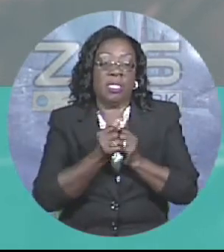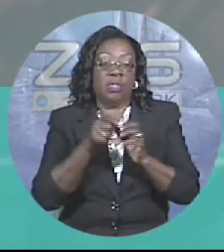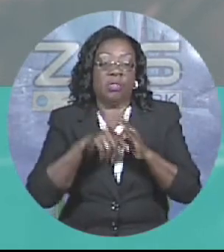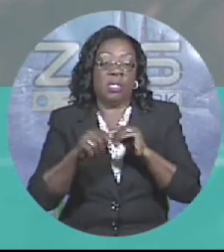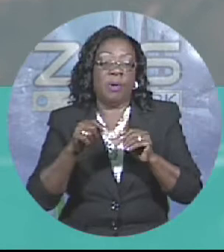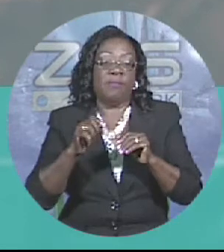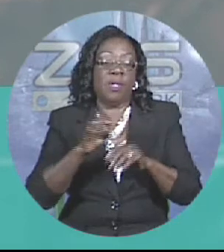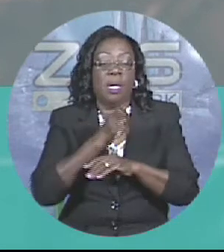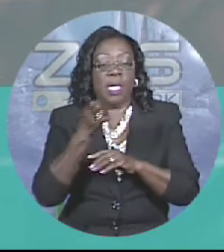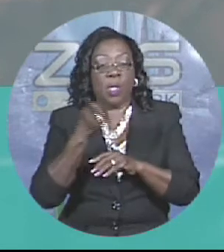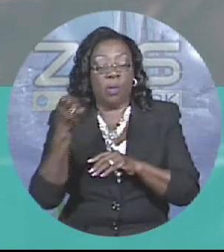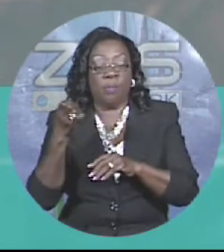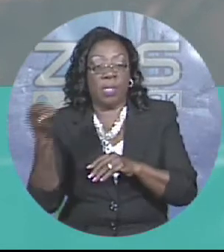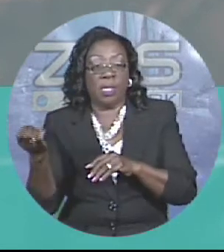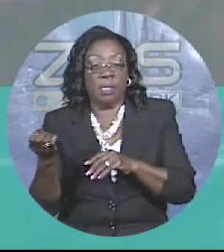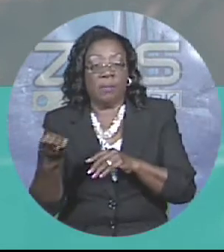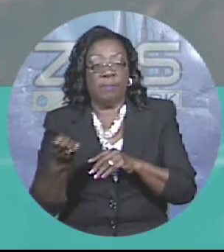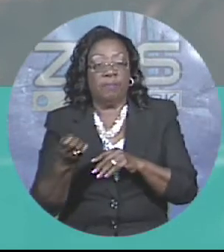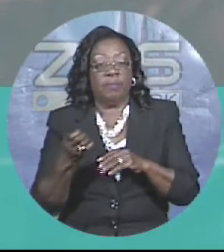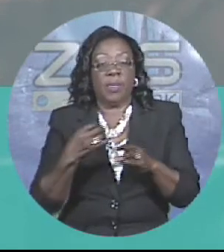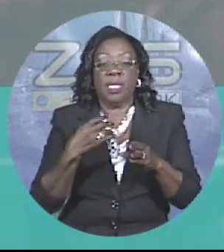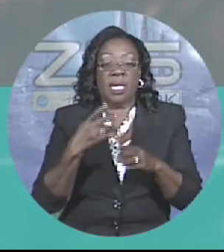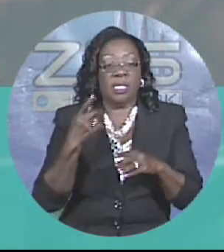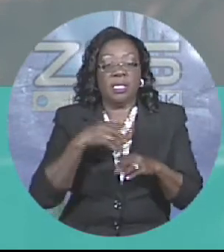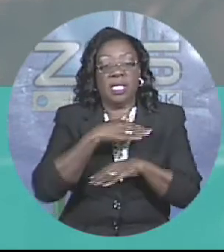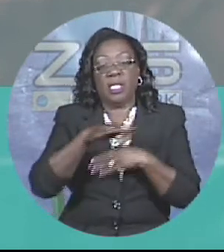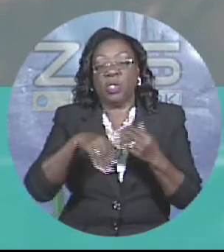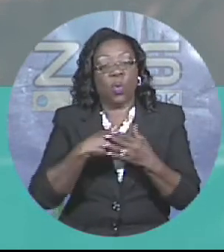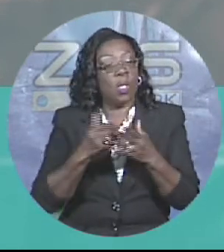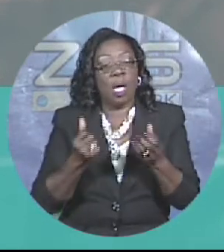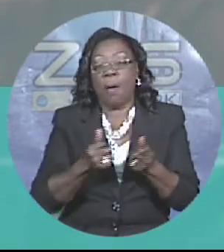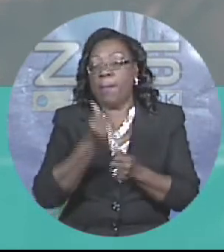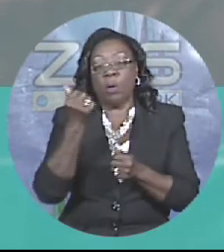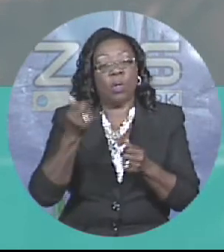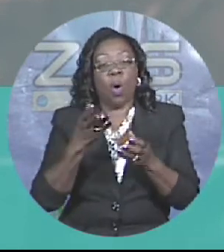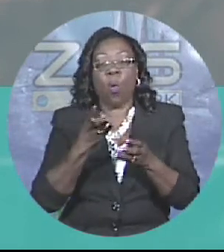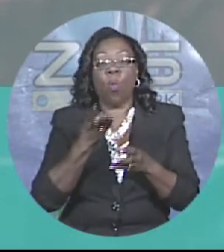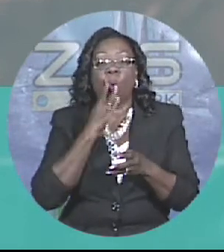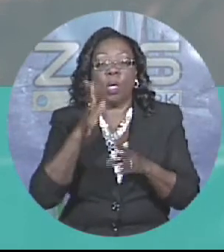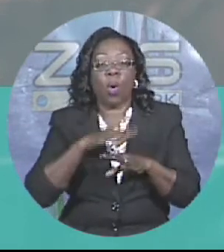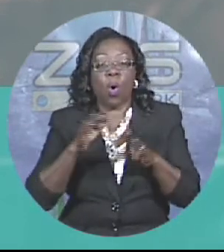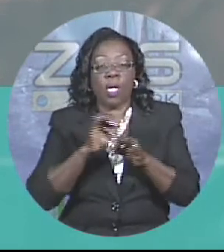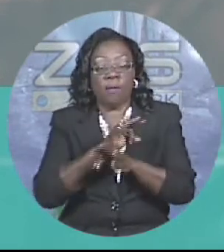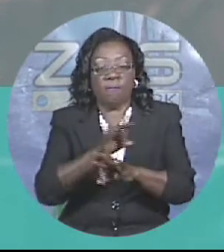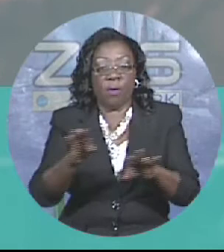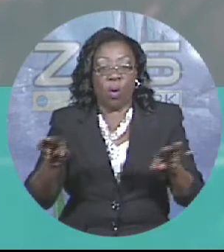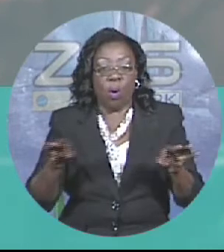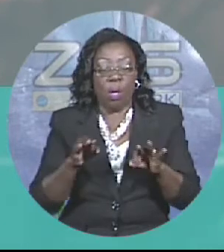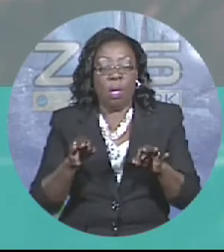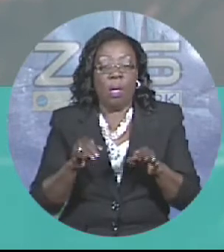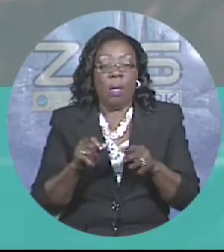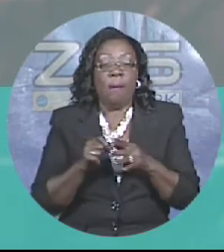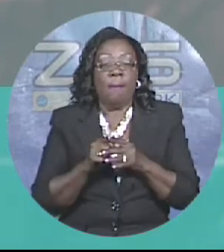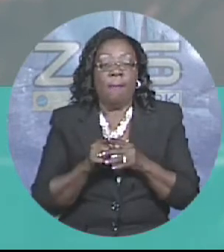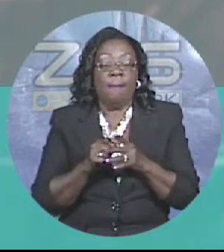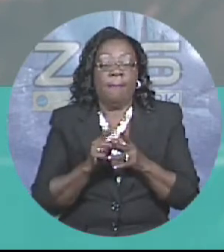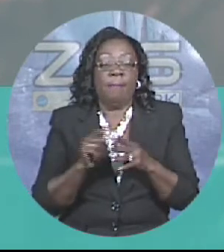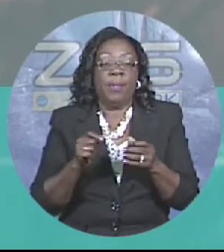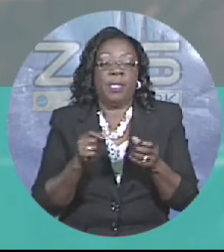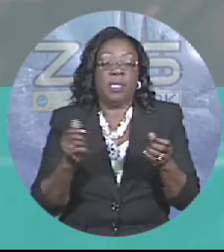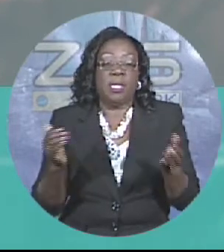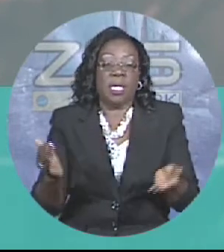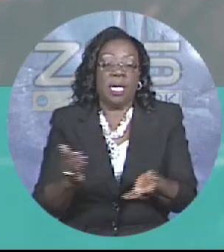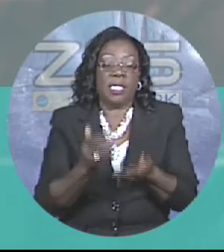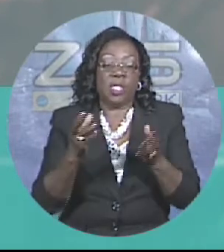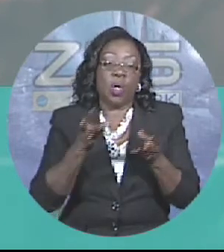I was not there to see the total amount of water on the floor, but obviously a significant collection of